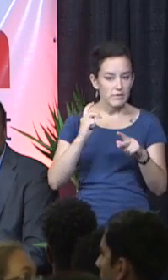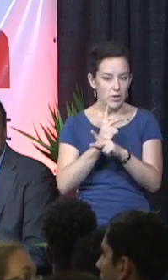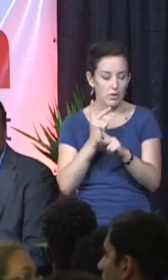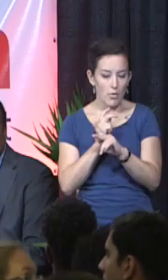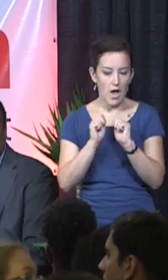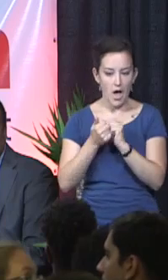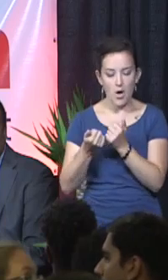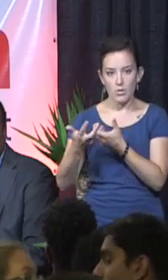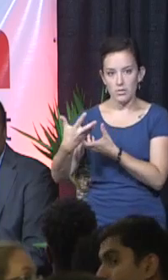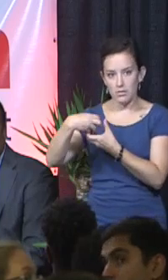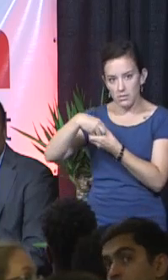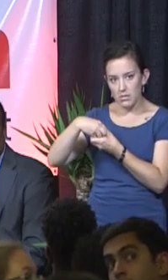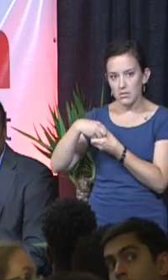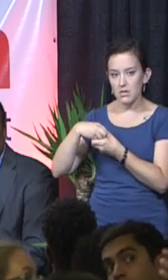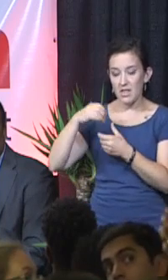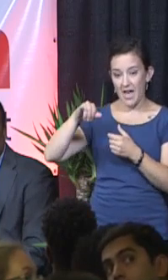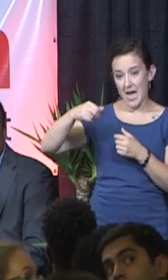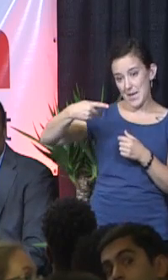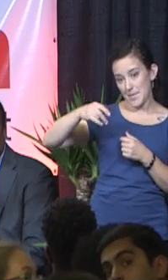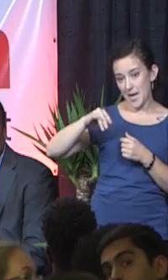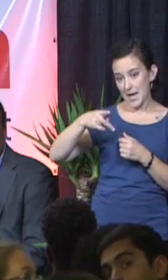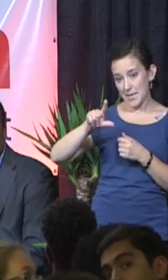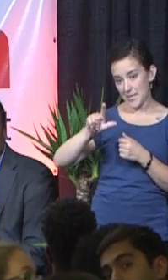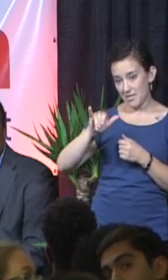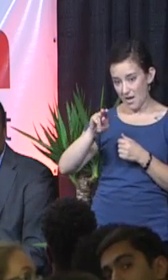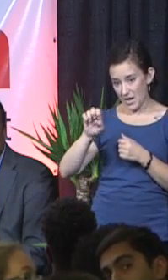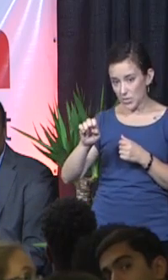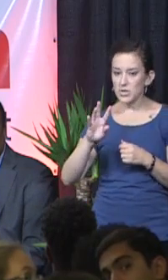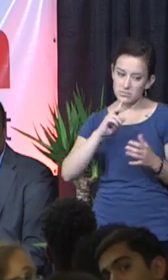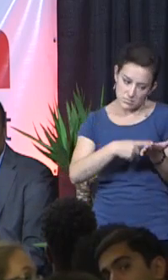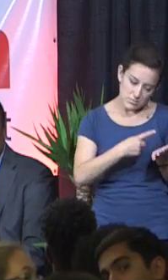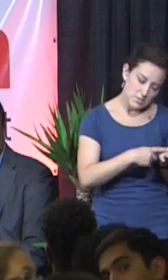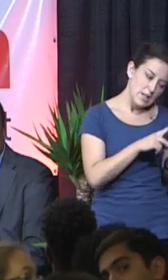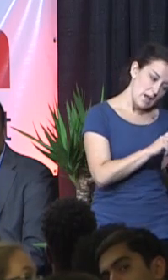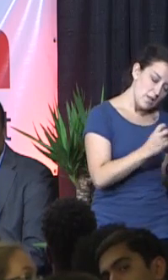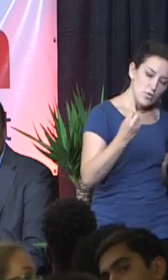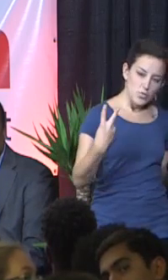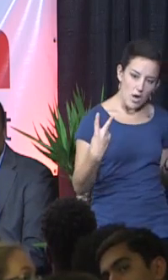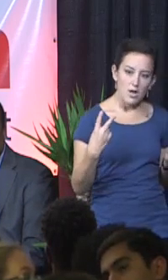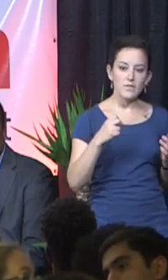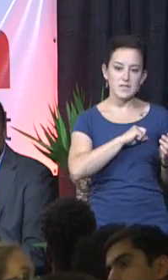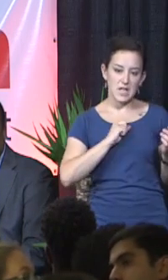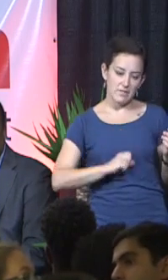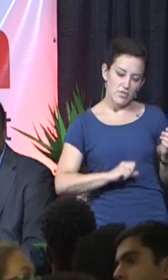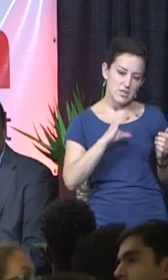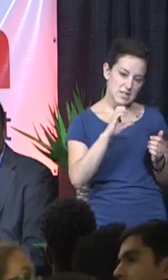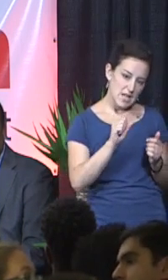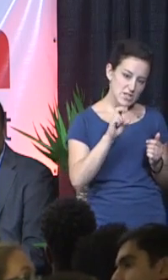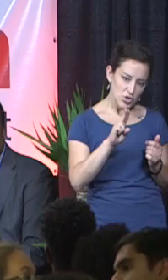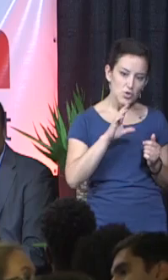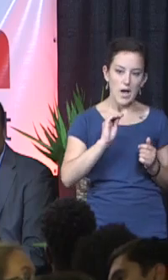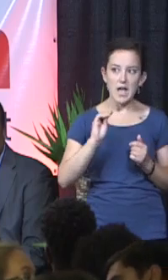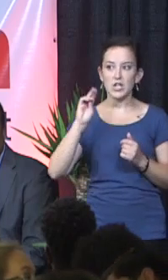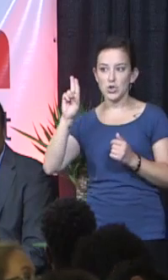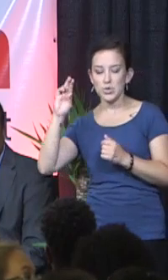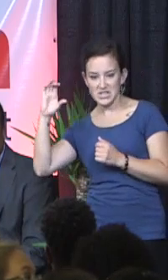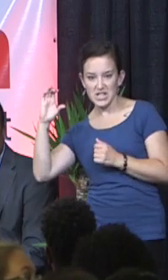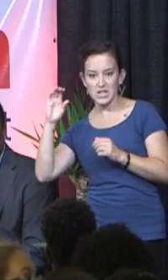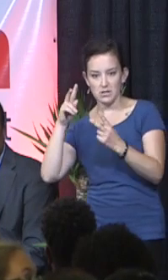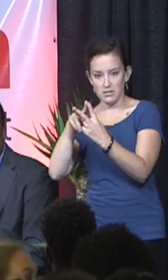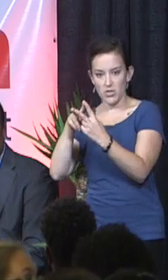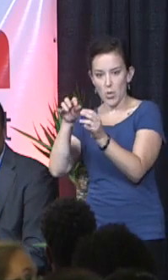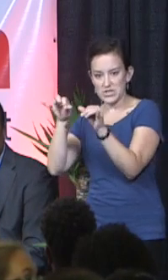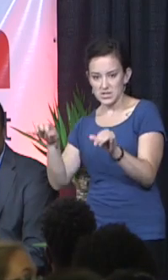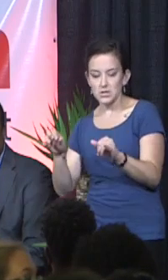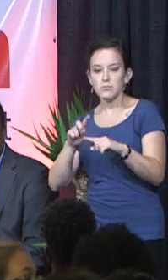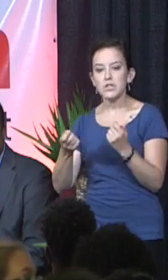can we engage as part of the pipeline. We talk a lot about K through 12, the Stanford, CSU, and the UC system. But we're here to meet people and try to